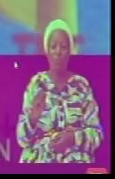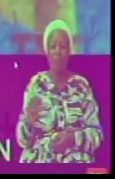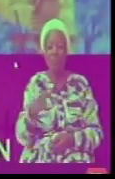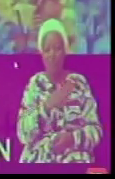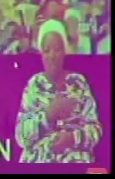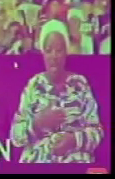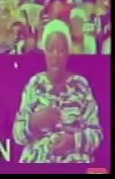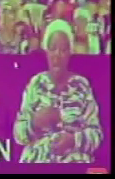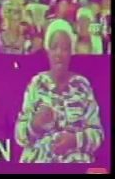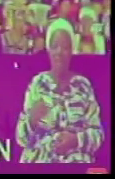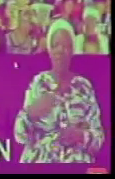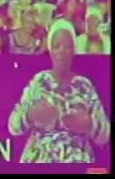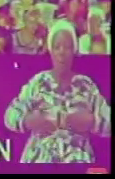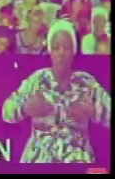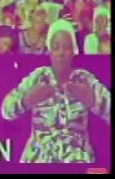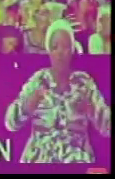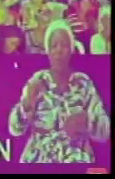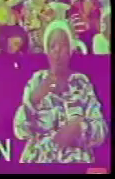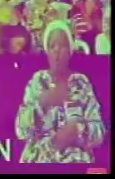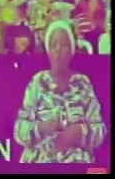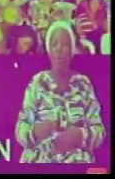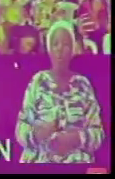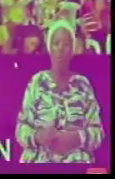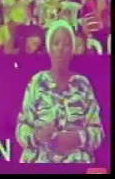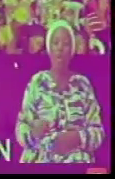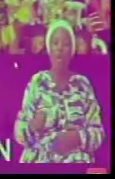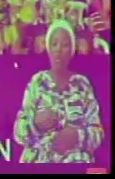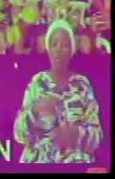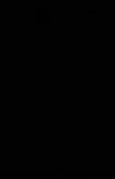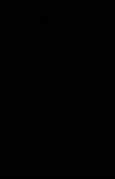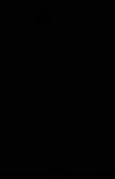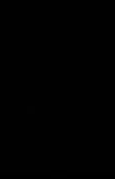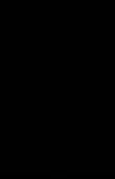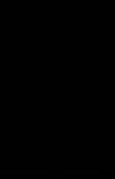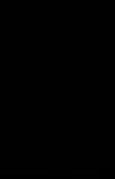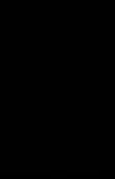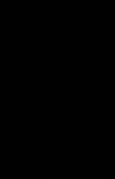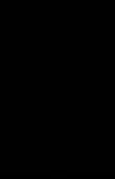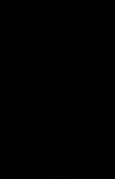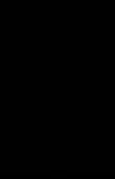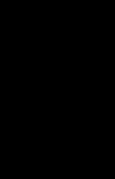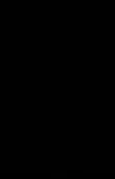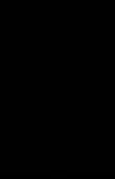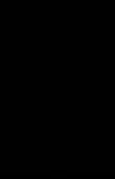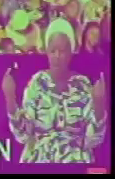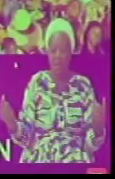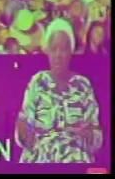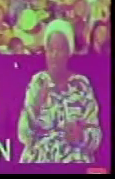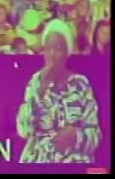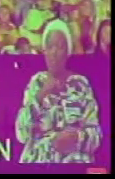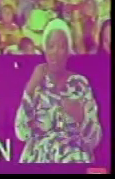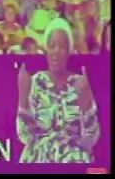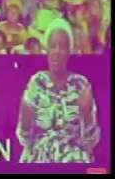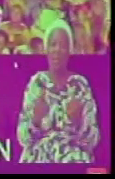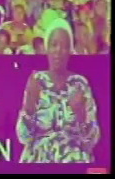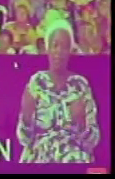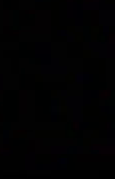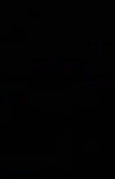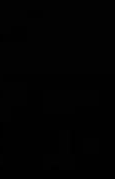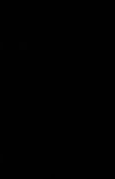habitual, secret sin. You see, the children of Israel, they came in